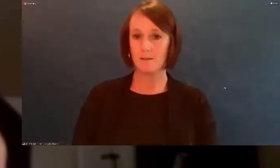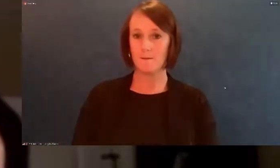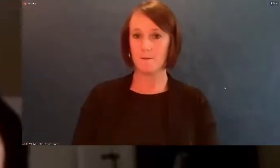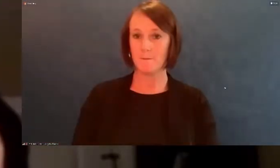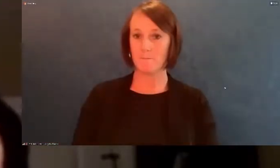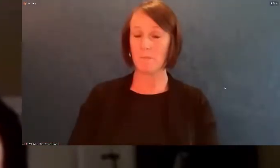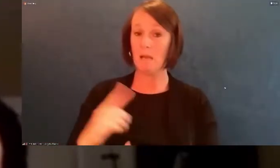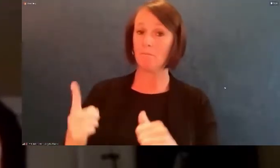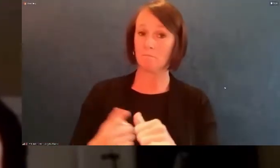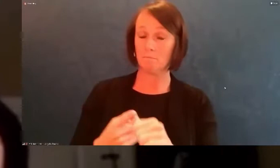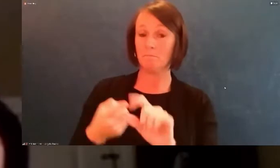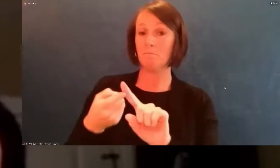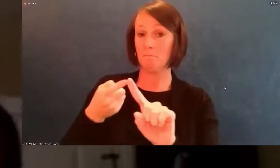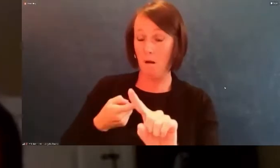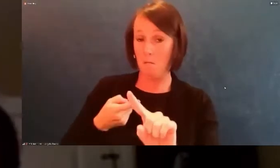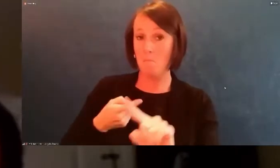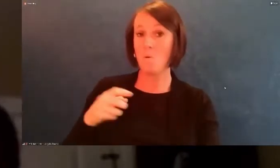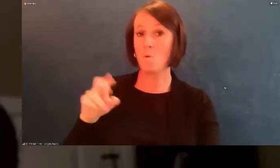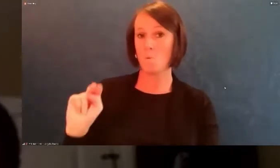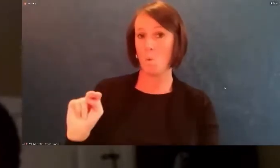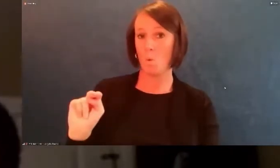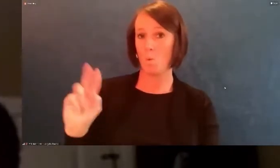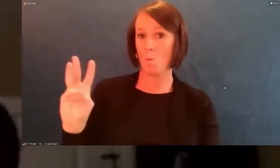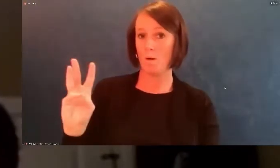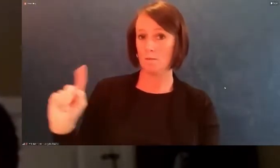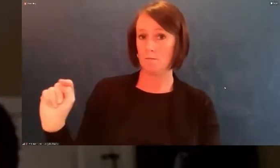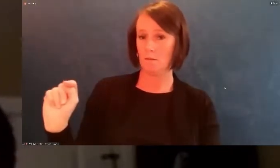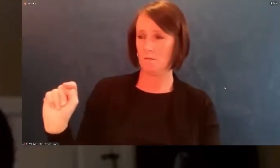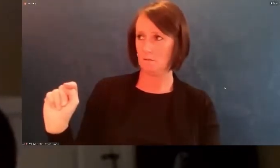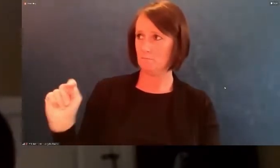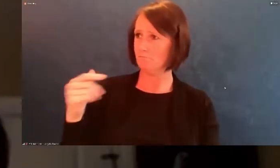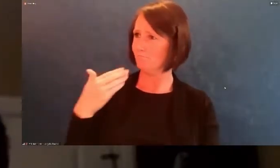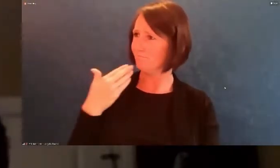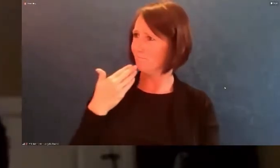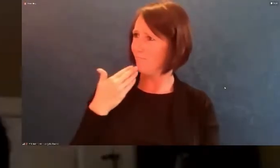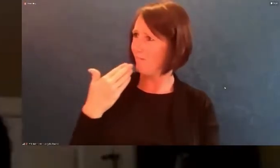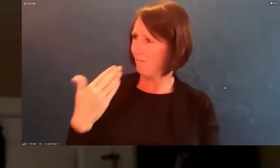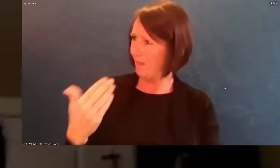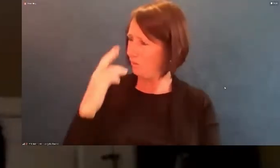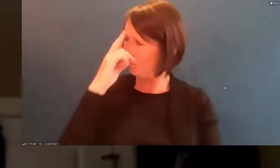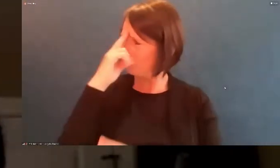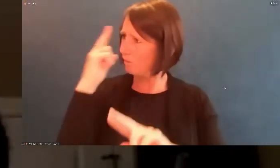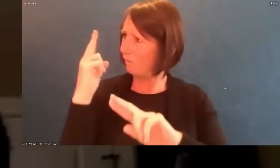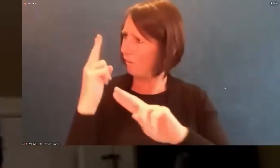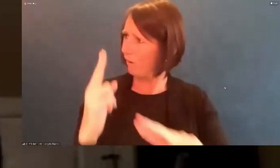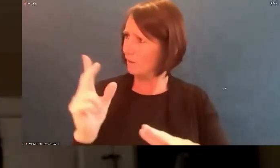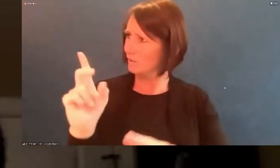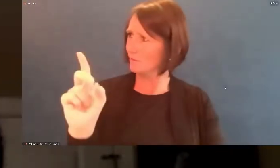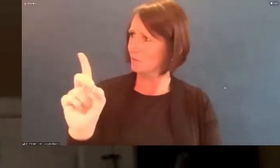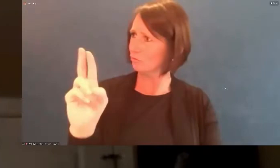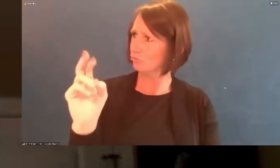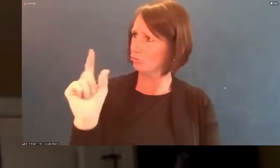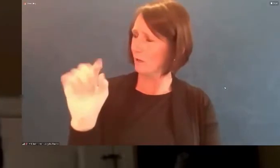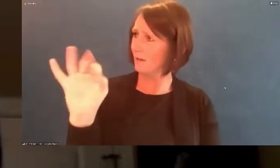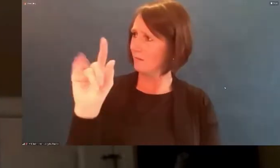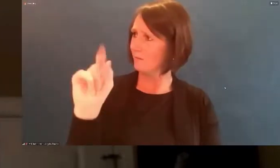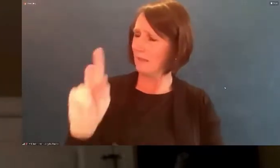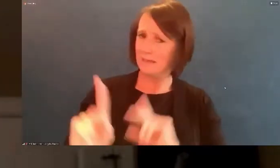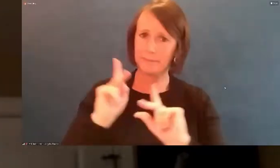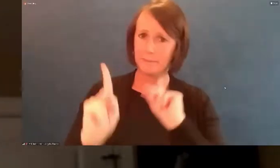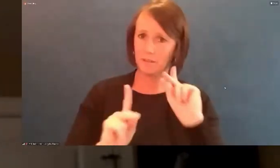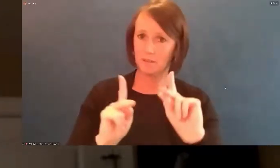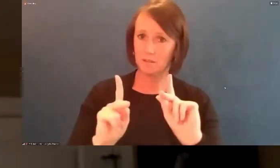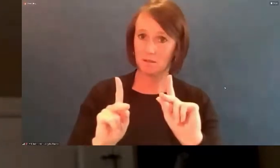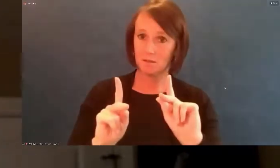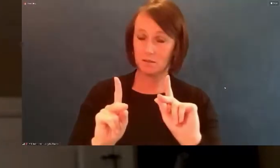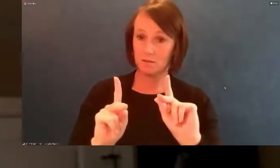from the Northwest Territories, and I really want to thank you for honoring the dragonfly people because you just don't see that." And she goes,